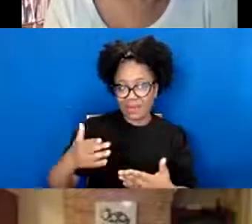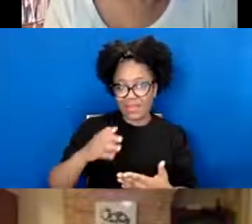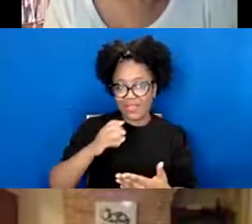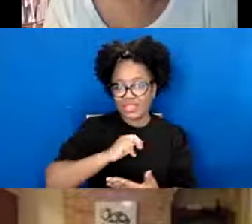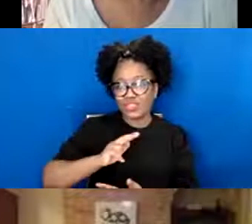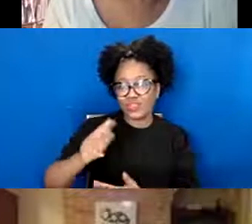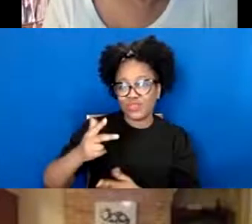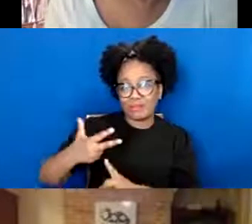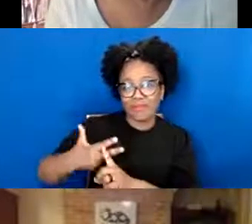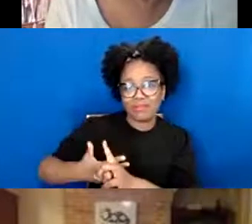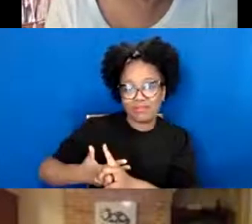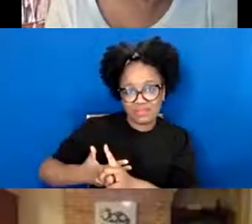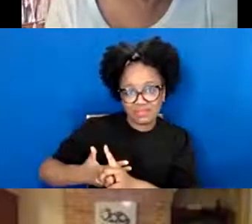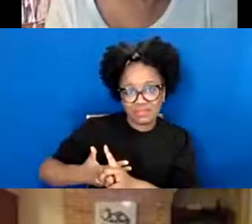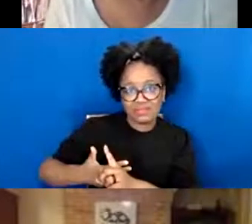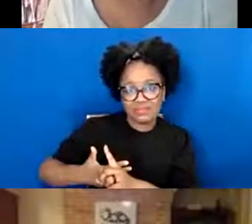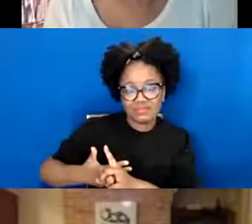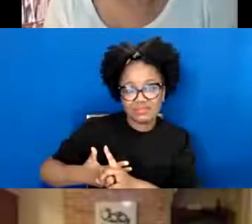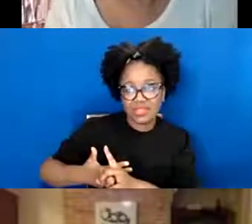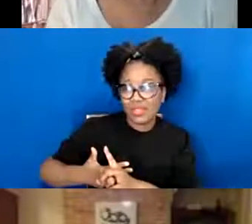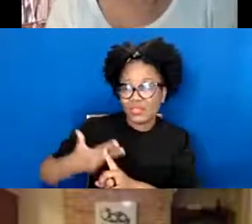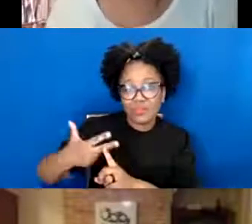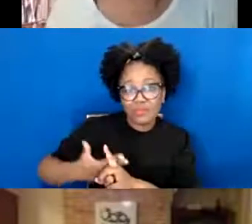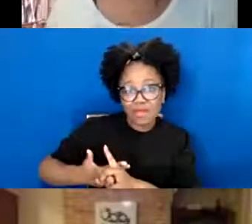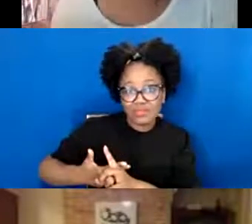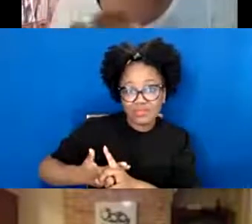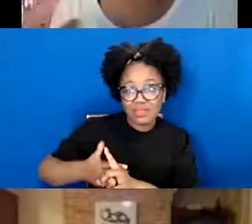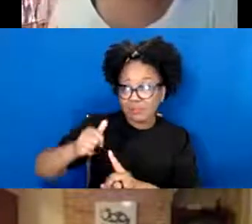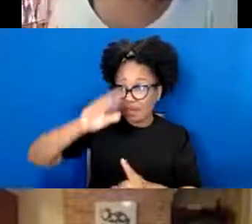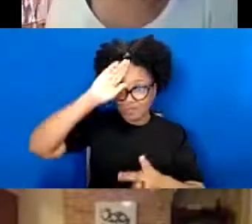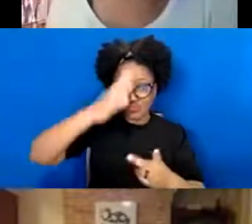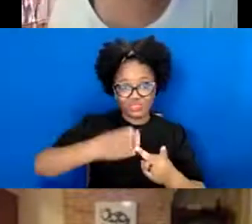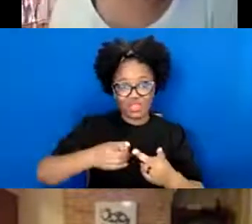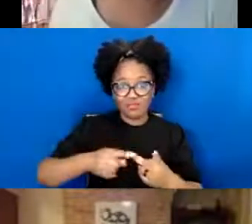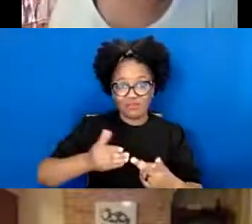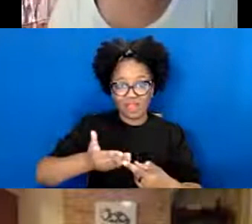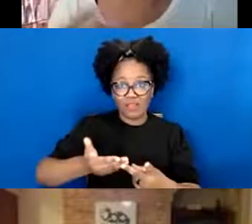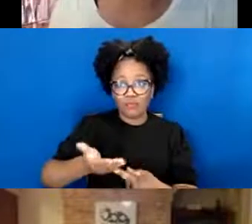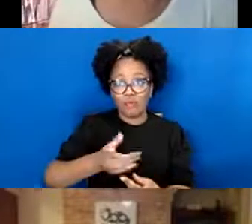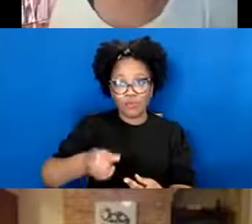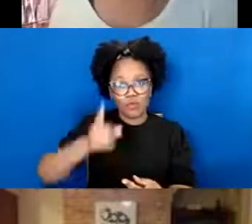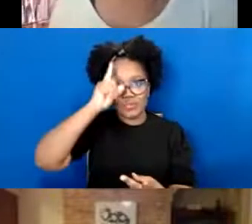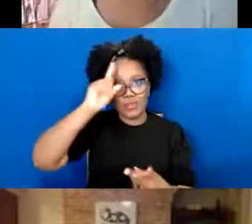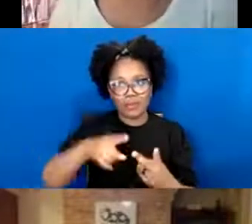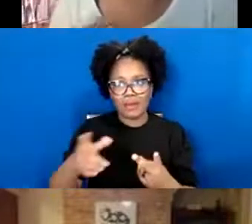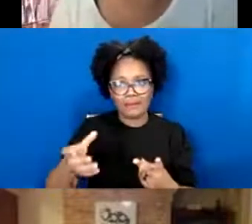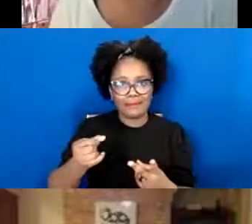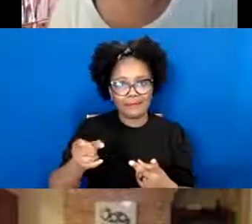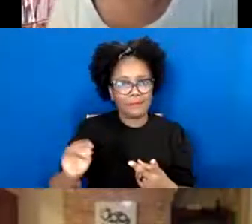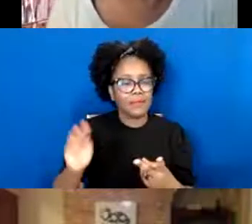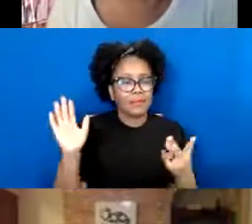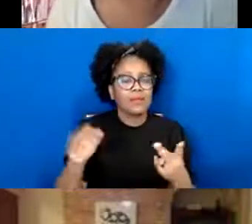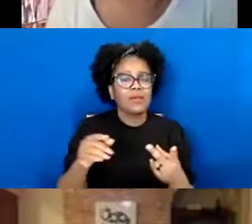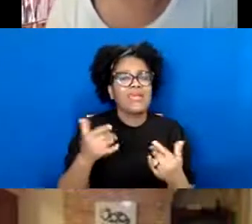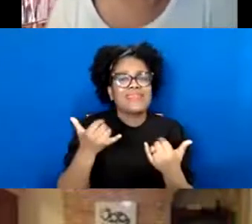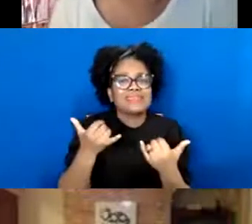was not even a thought. Right. So, and we're still in this house. Yes. So there is, you